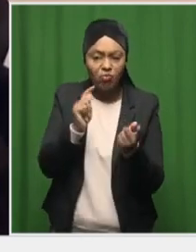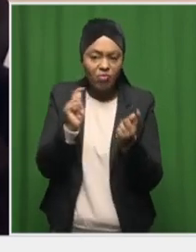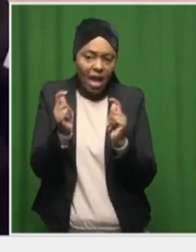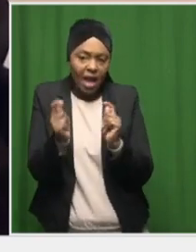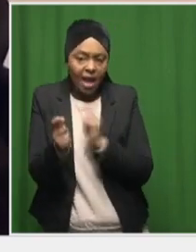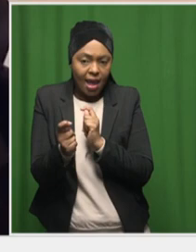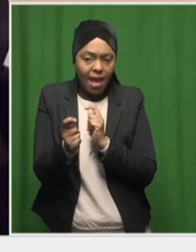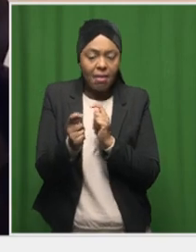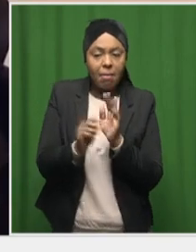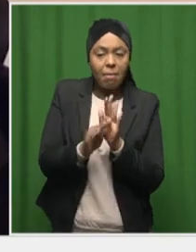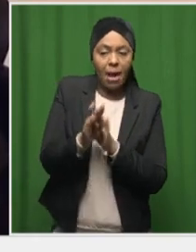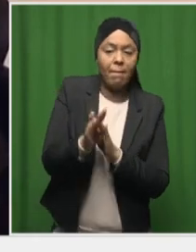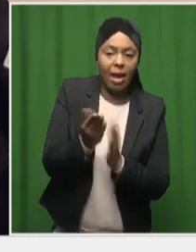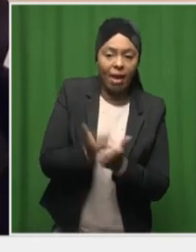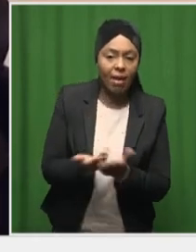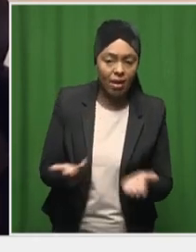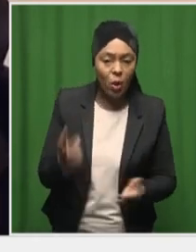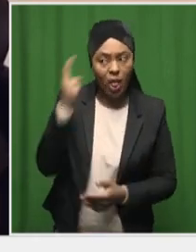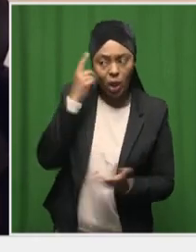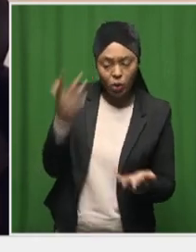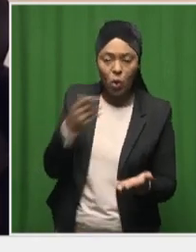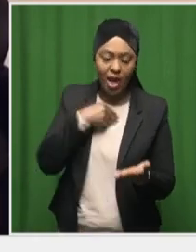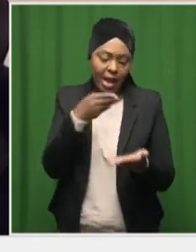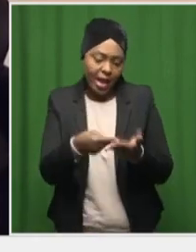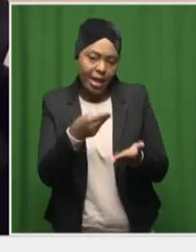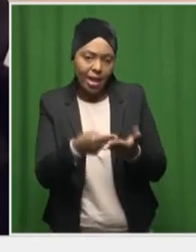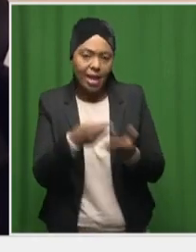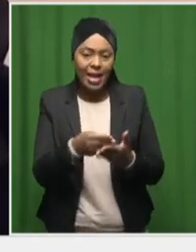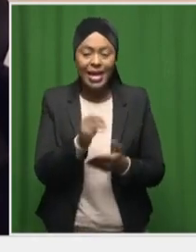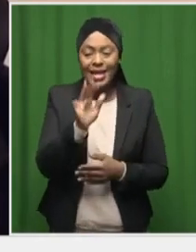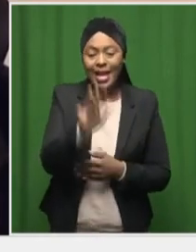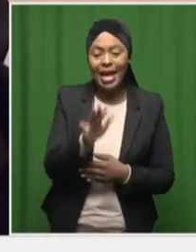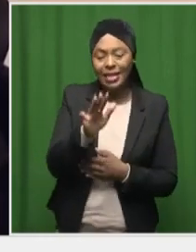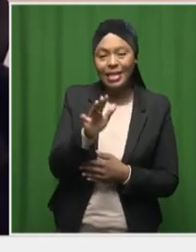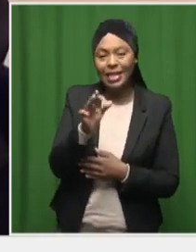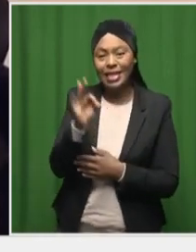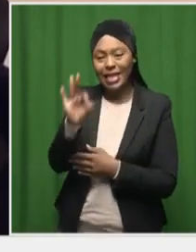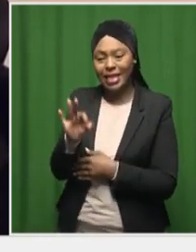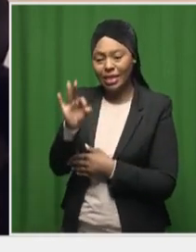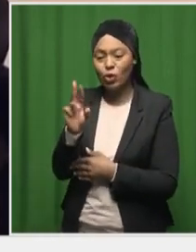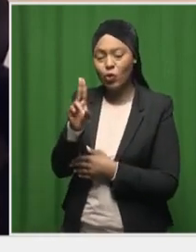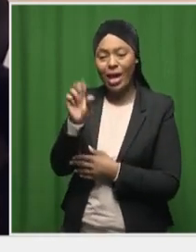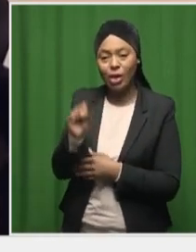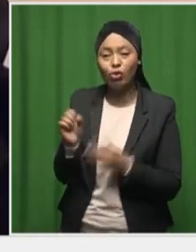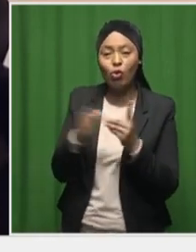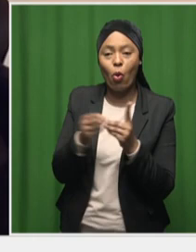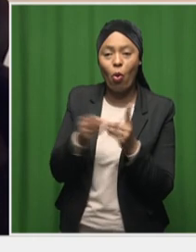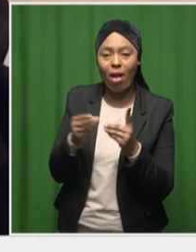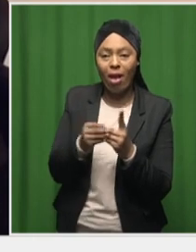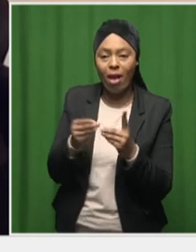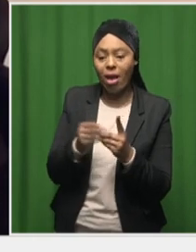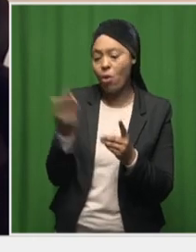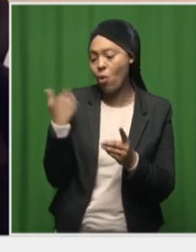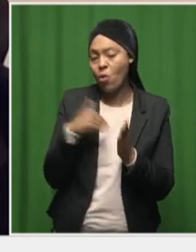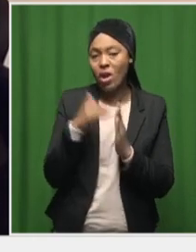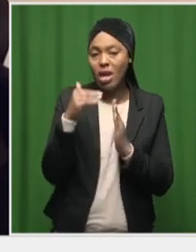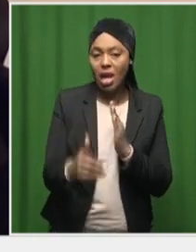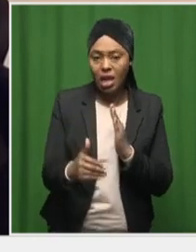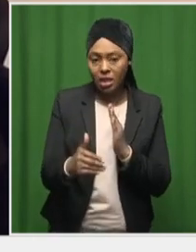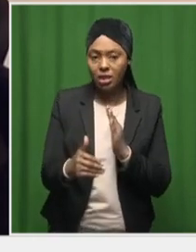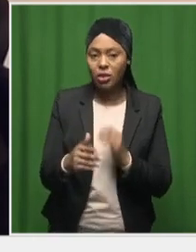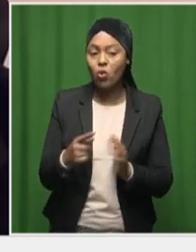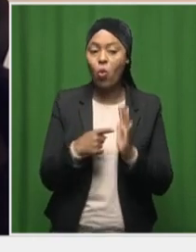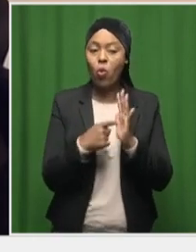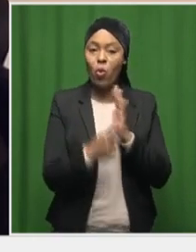for the currency to turn around right now? I mean, we're looking at the current rate, 19.13 against the US dollar. Obviously, it was the weekend, and a week